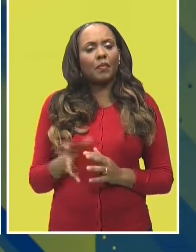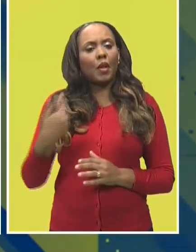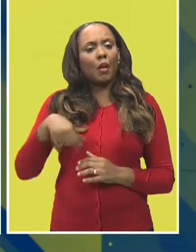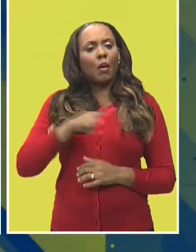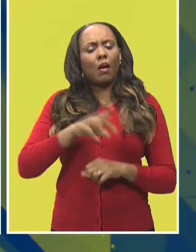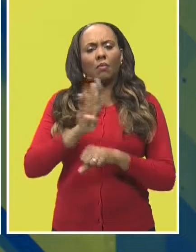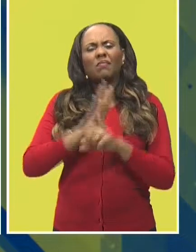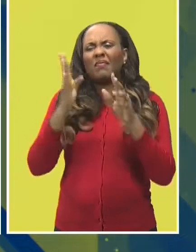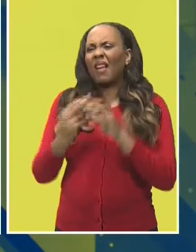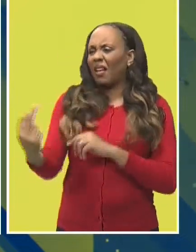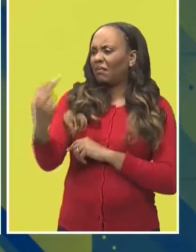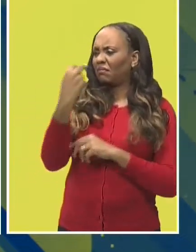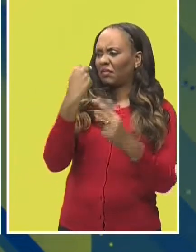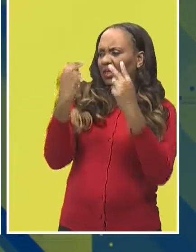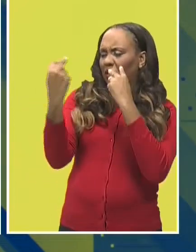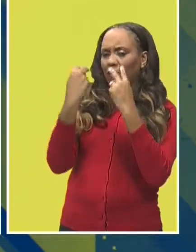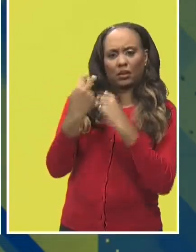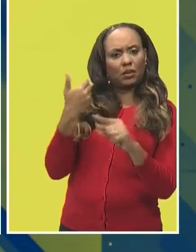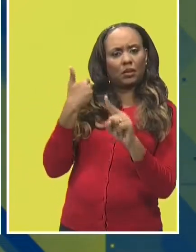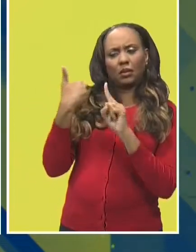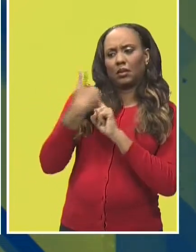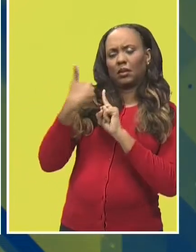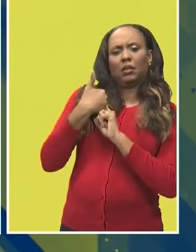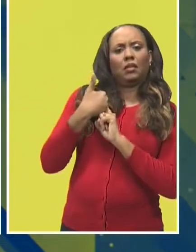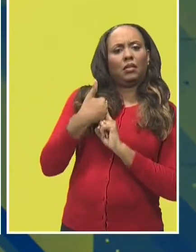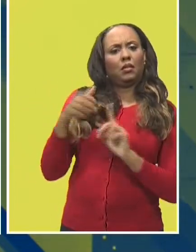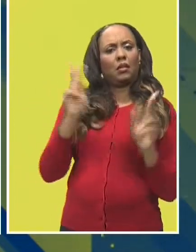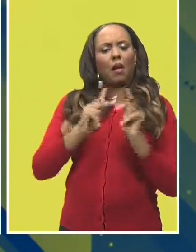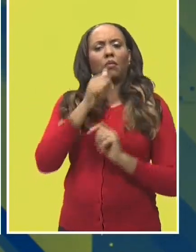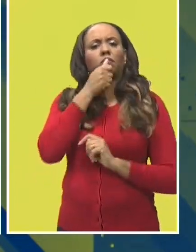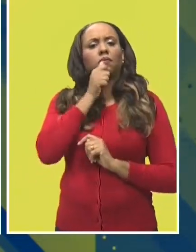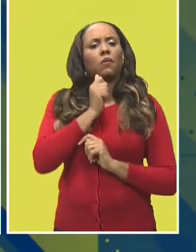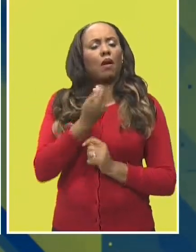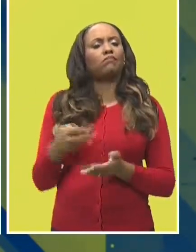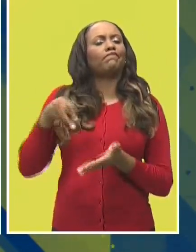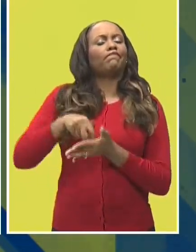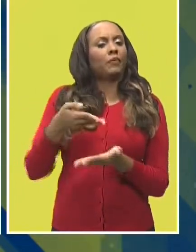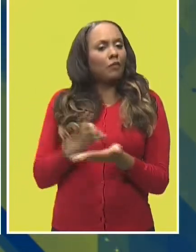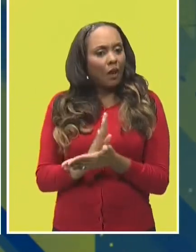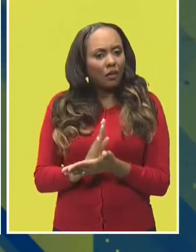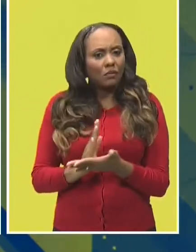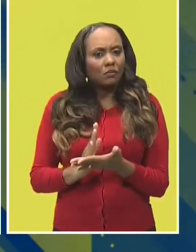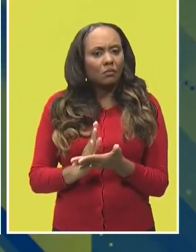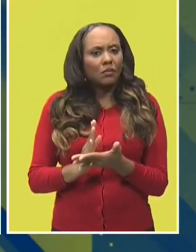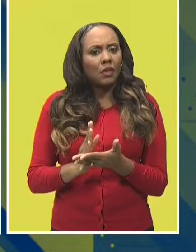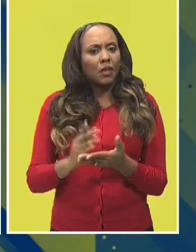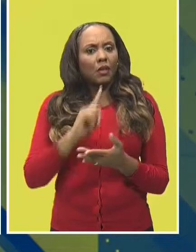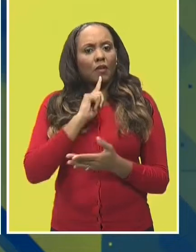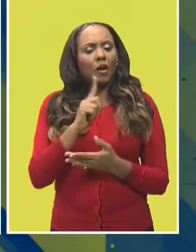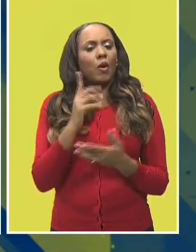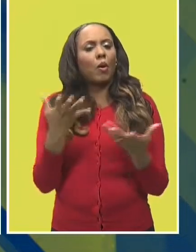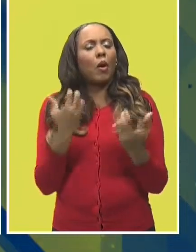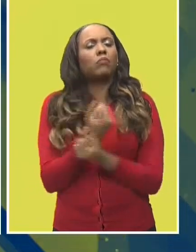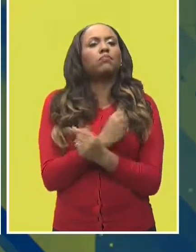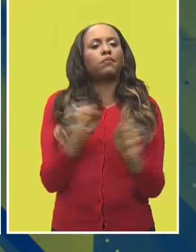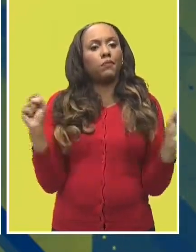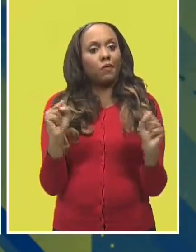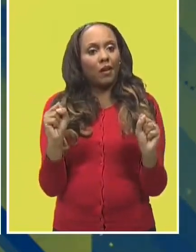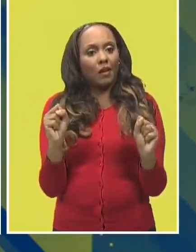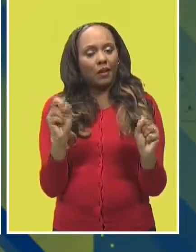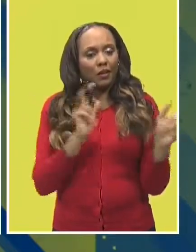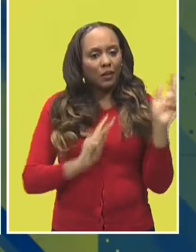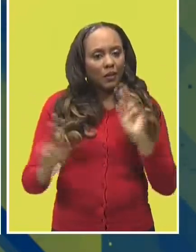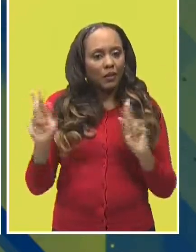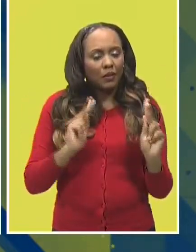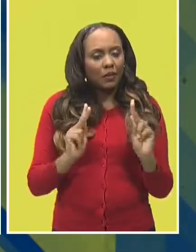Barbadians see ourselves as a resilient people, a society that stands up for its rights, and quite frankly, an emancipated society. And